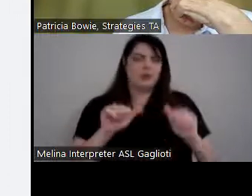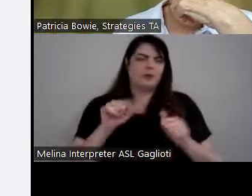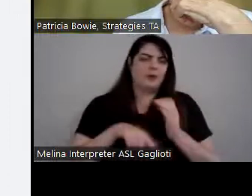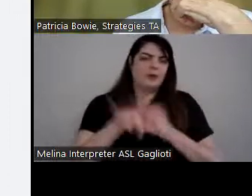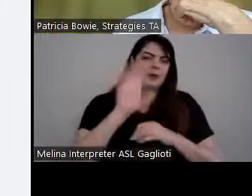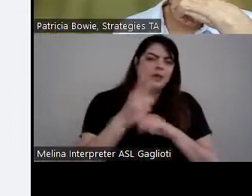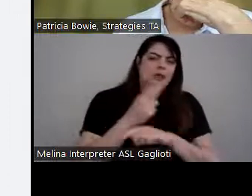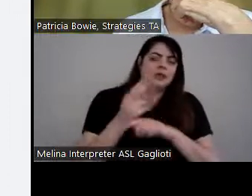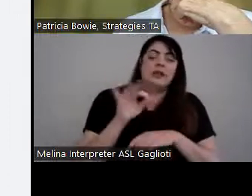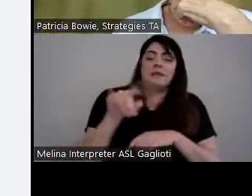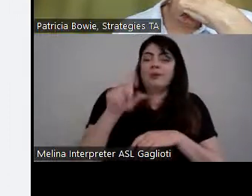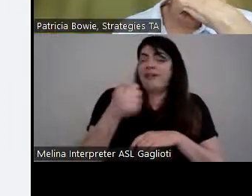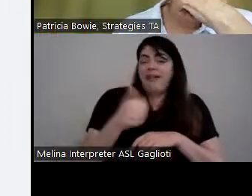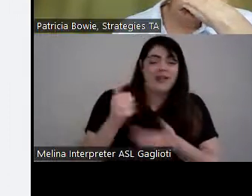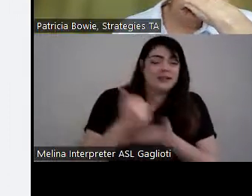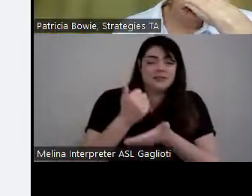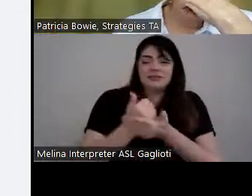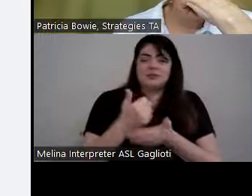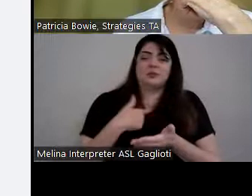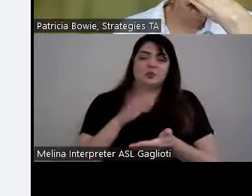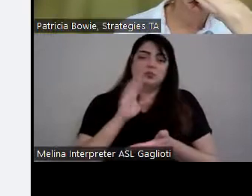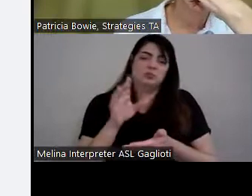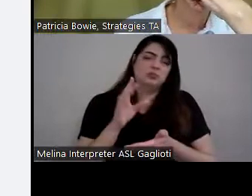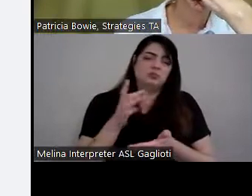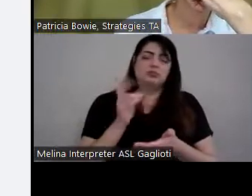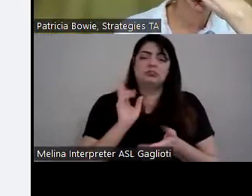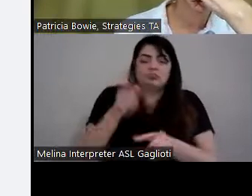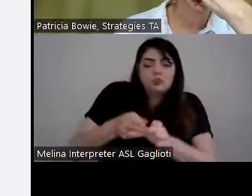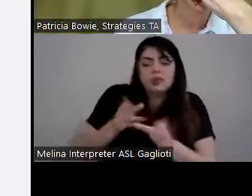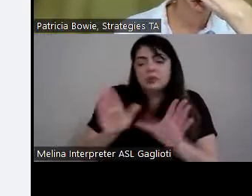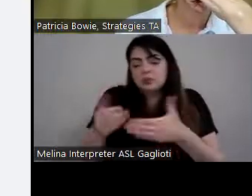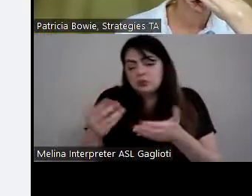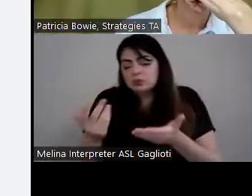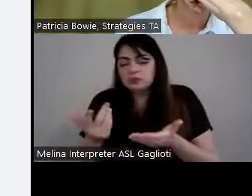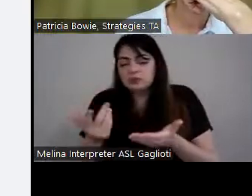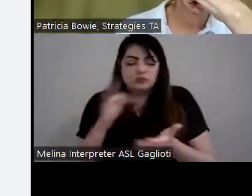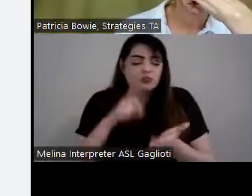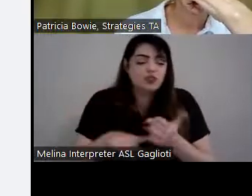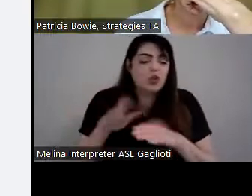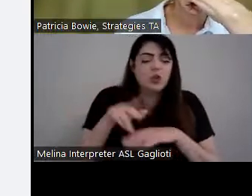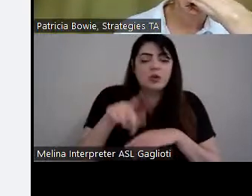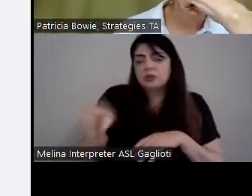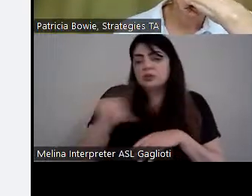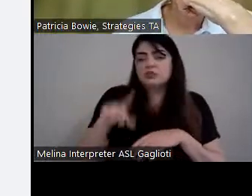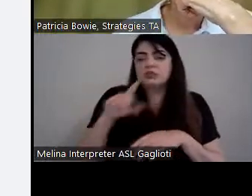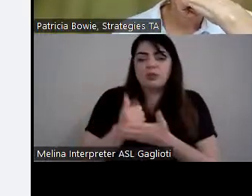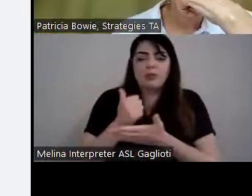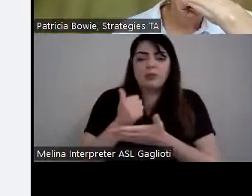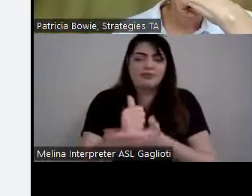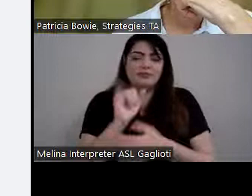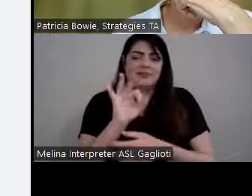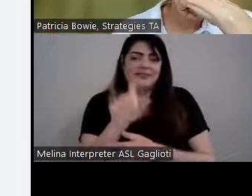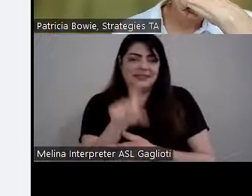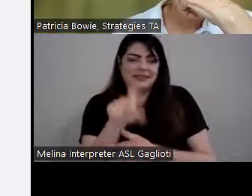using. If you need any assistance, we'll be popping into the rooms to help you with that if you need